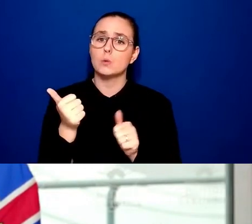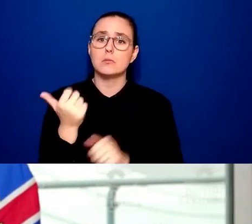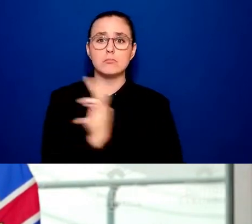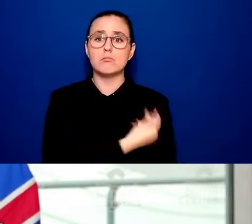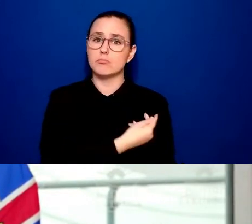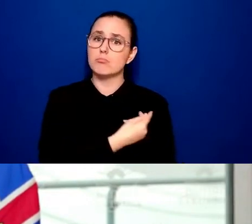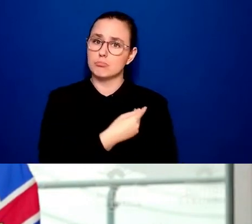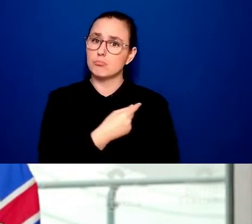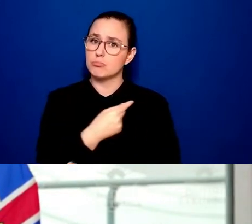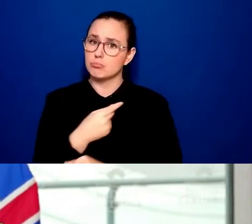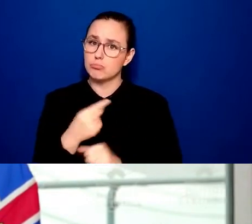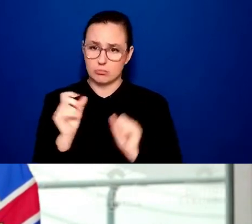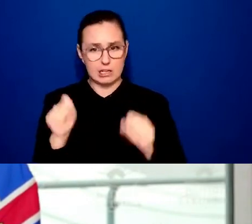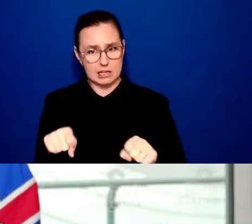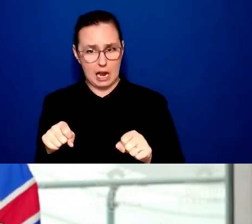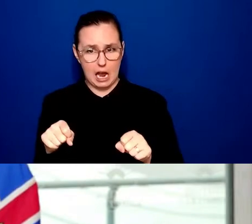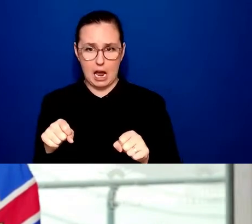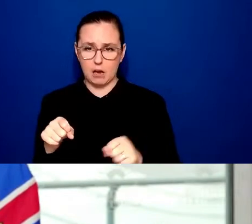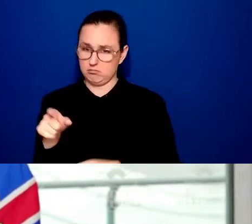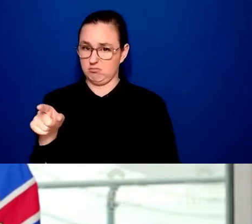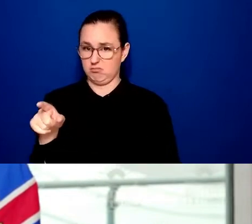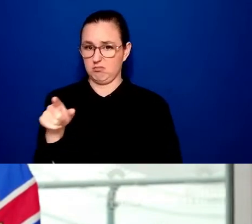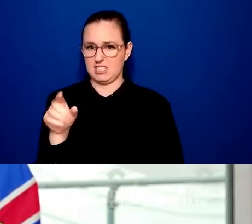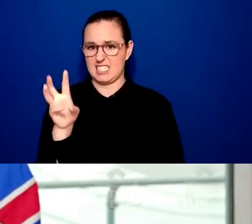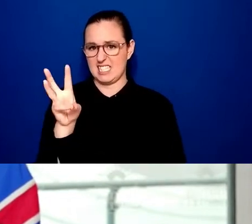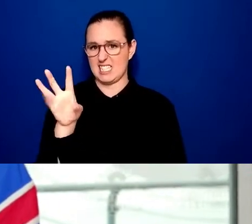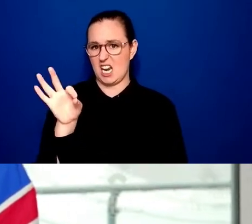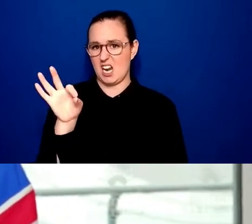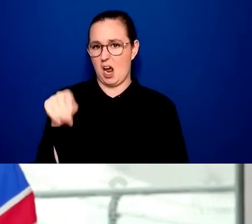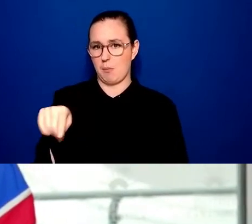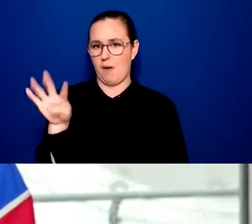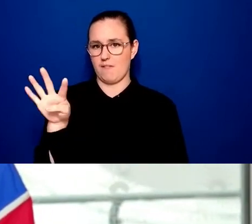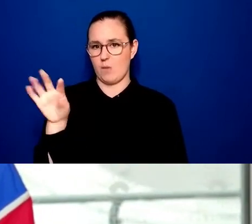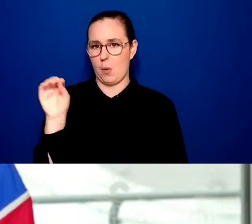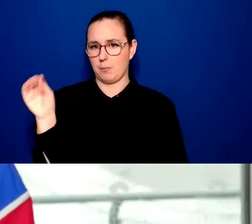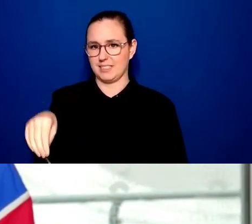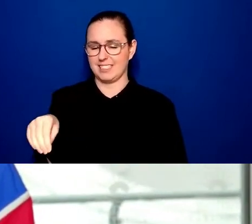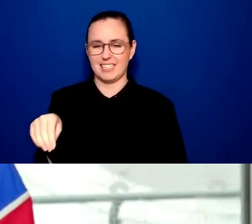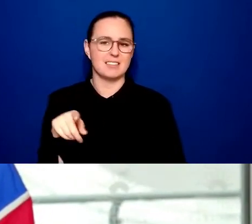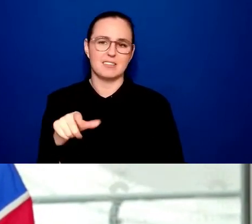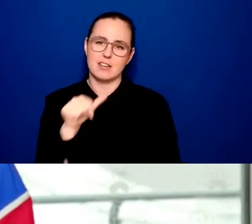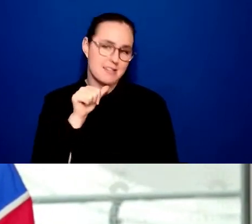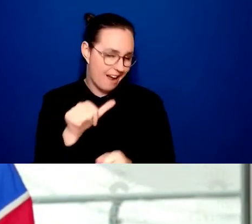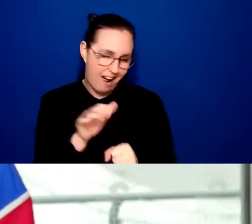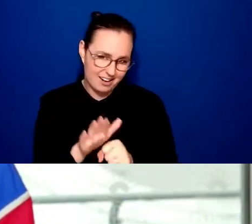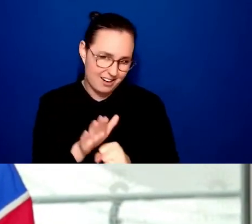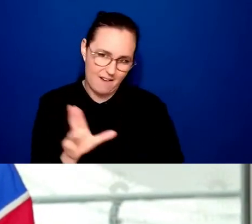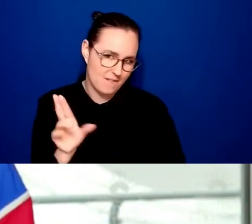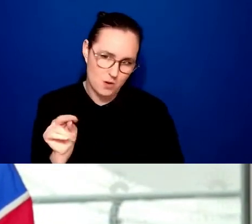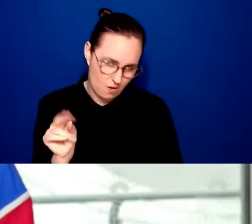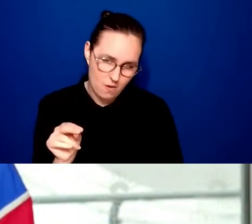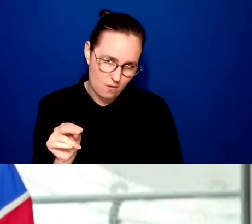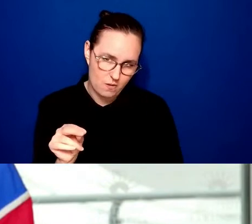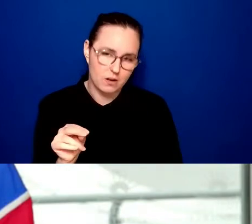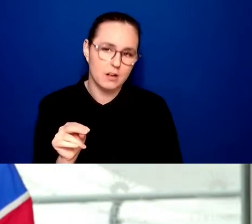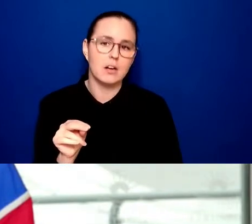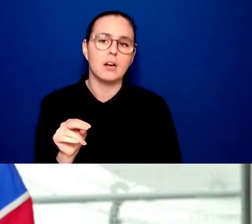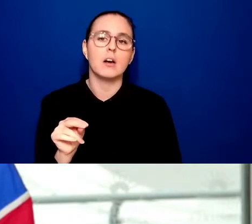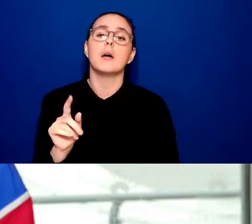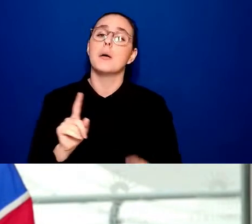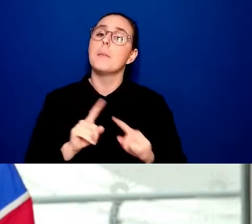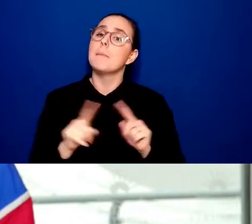immunization, and 69.4%, of course, is not high enough, but it's an indication that the vast majority of